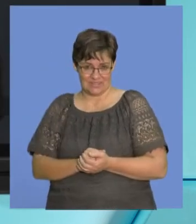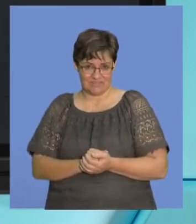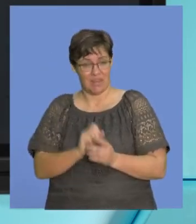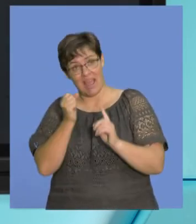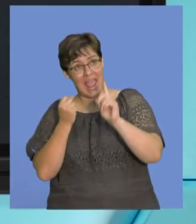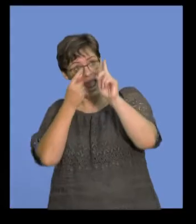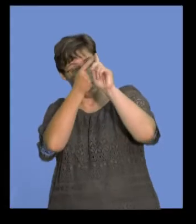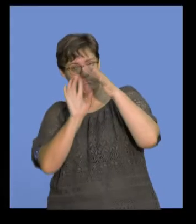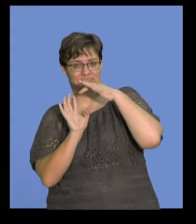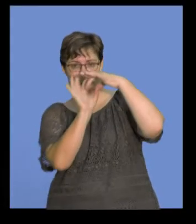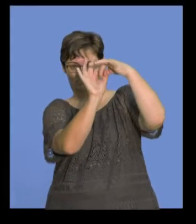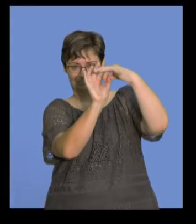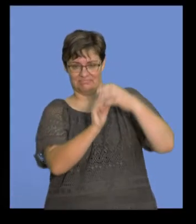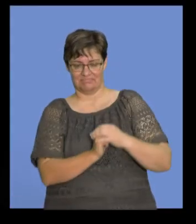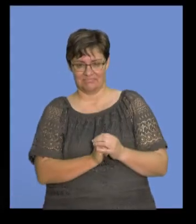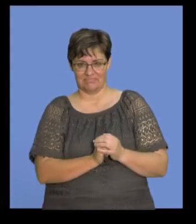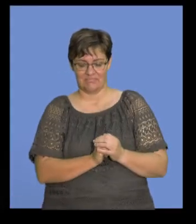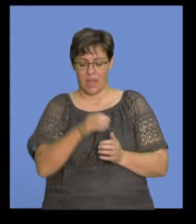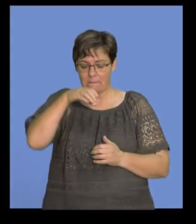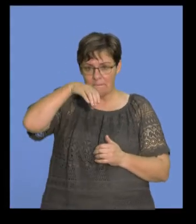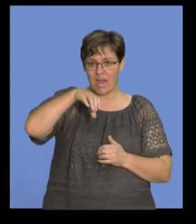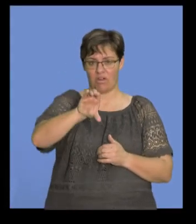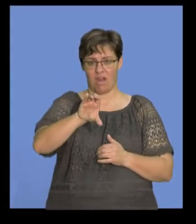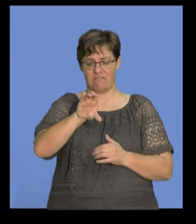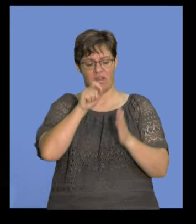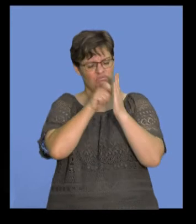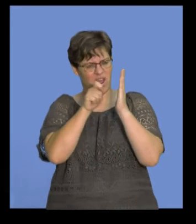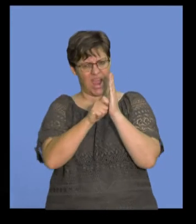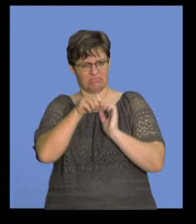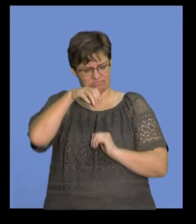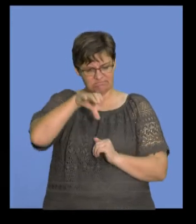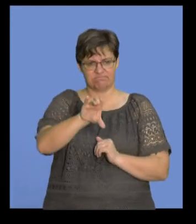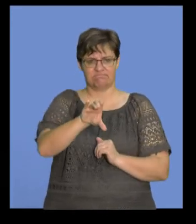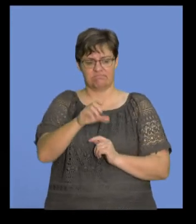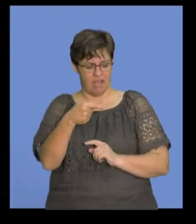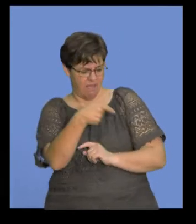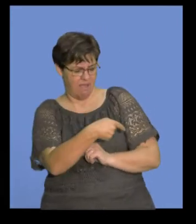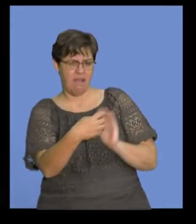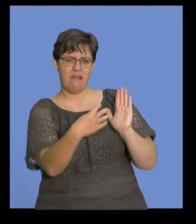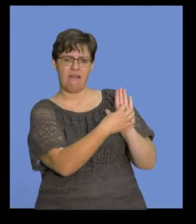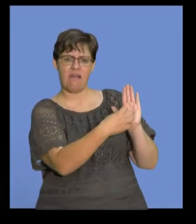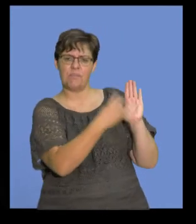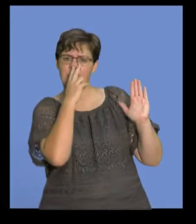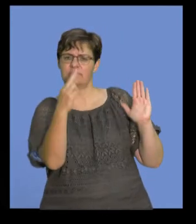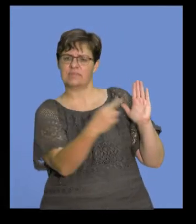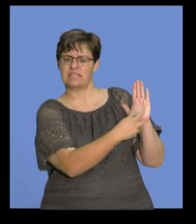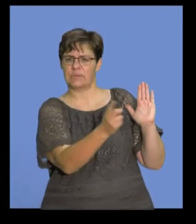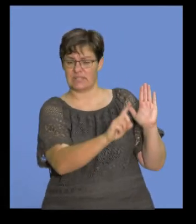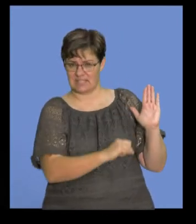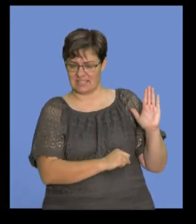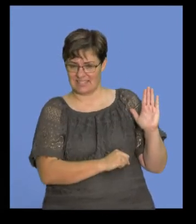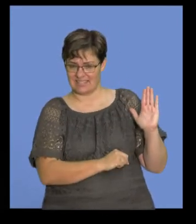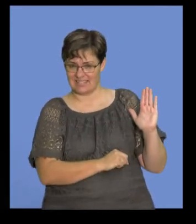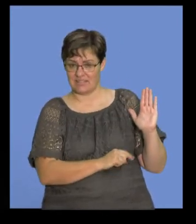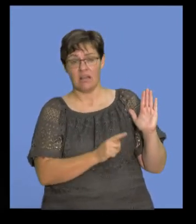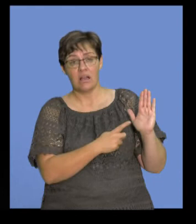aim. So in short, a paragraph, write down what was observed and